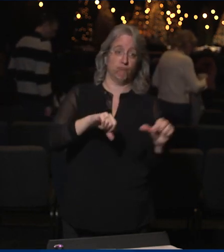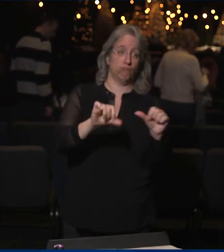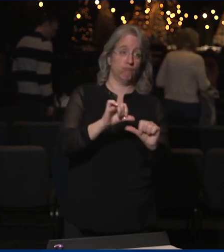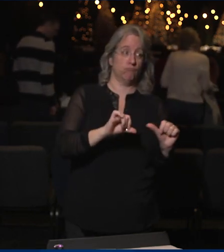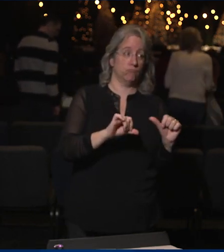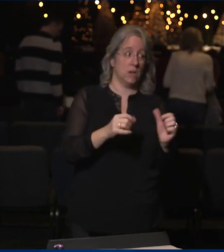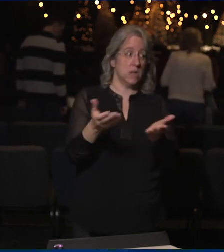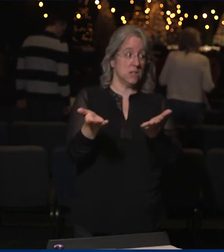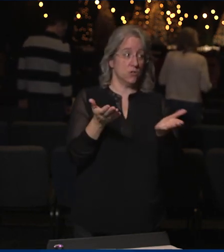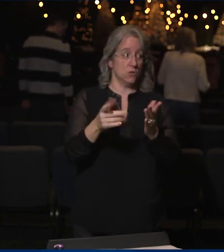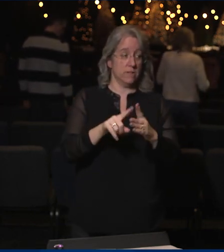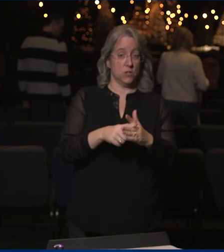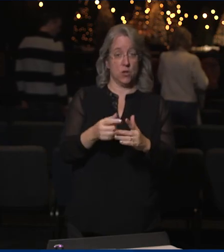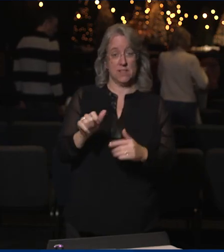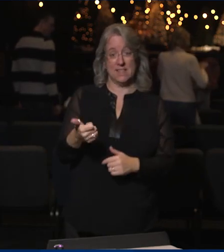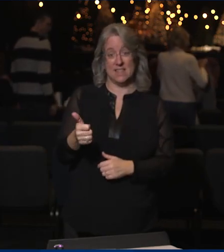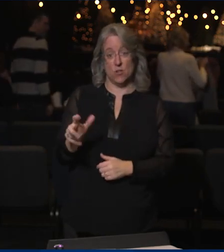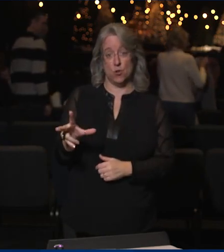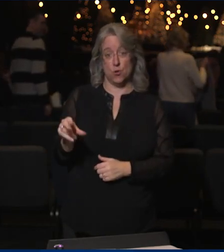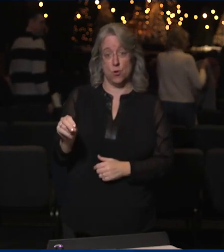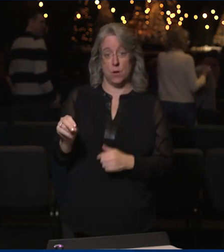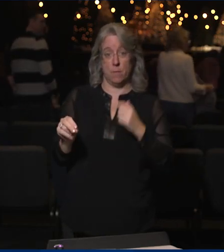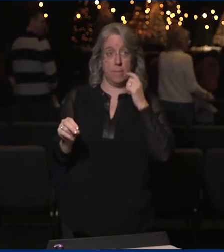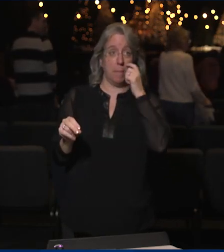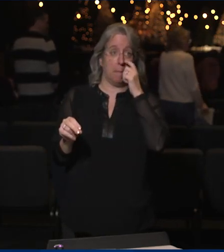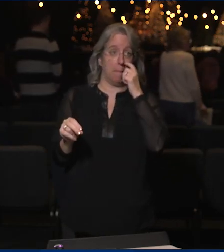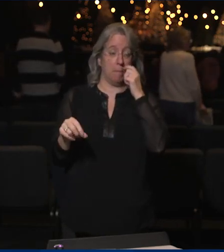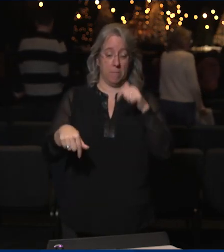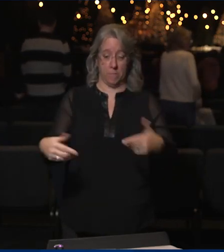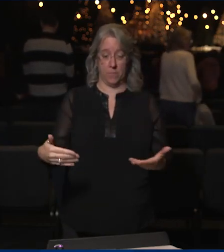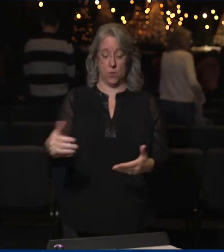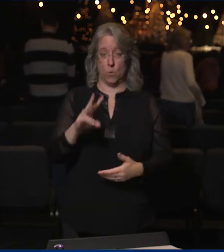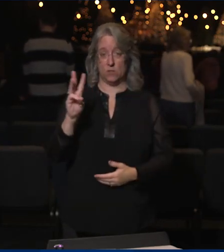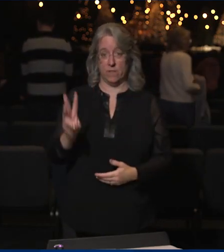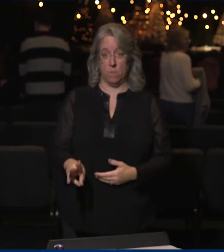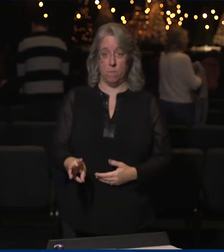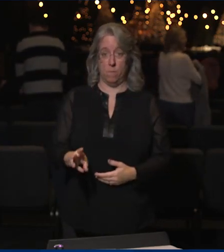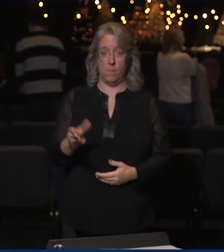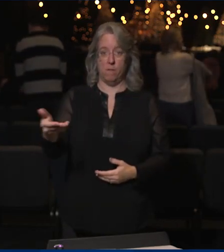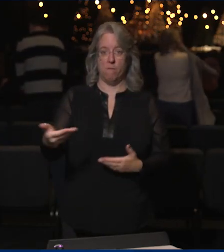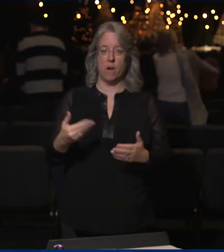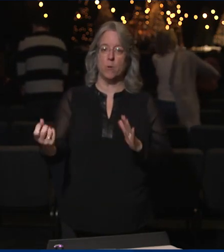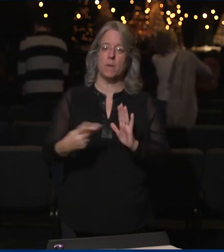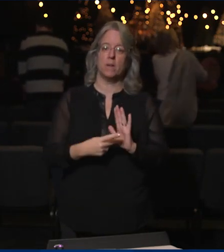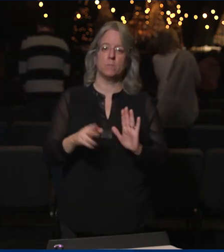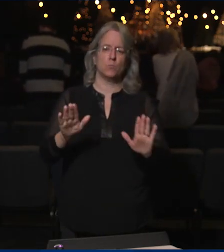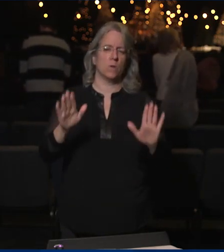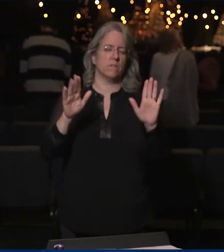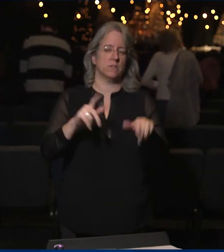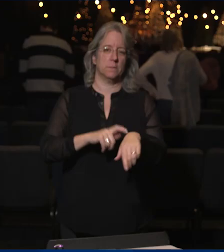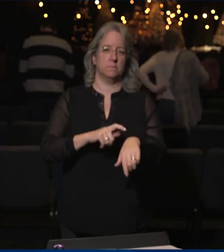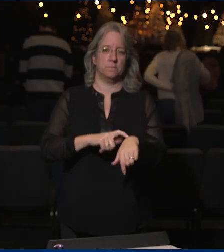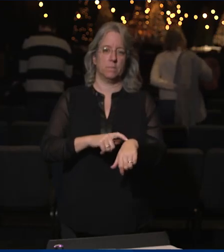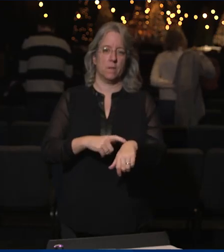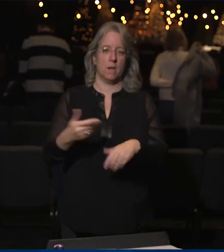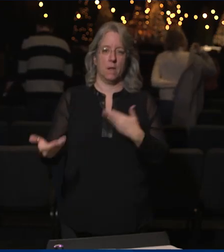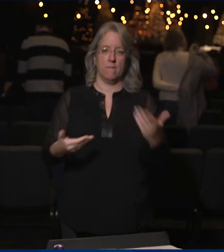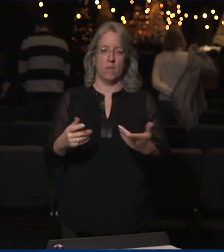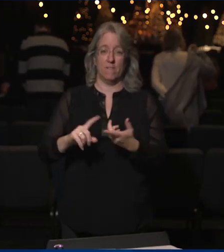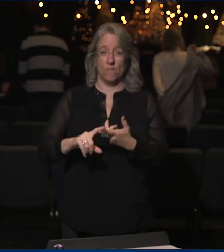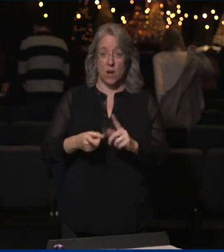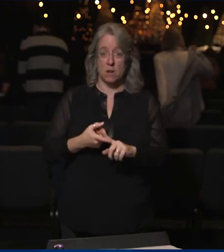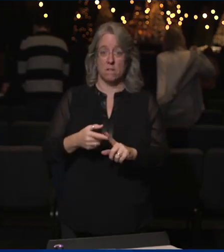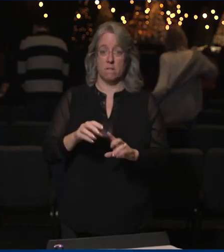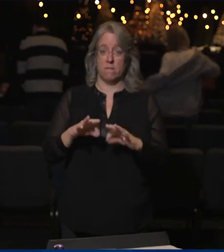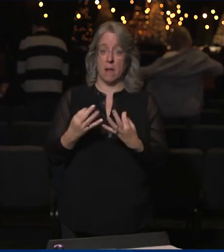service will start at 10:30 for watch night this evening right here at Westerville, so we invite you back. It'll be a great time, so invite a friend or a